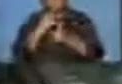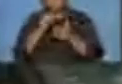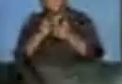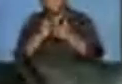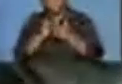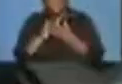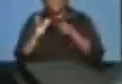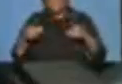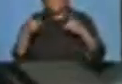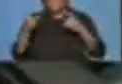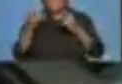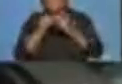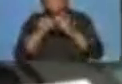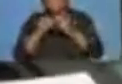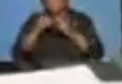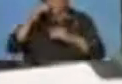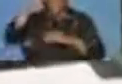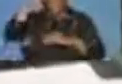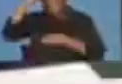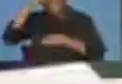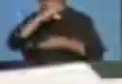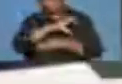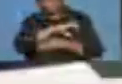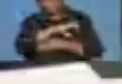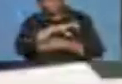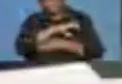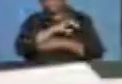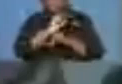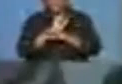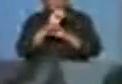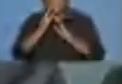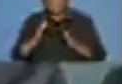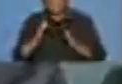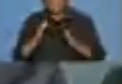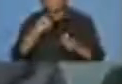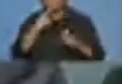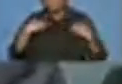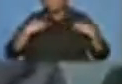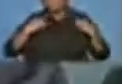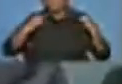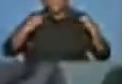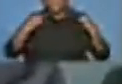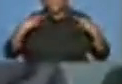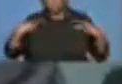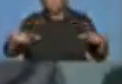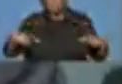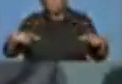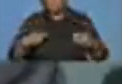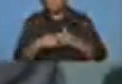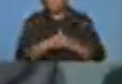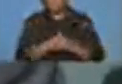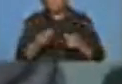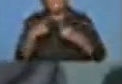increase, police, defense force, and prison officers have greater needs. Based on the increase in the cost of living,